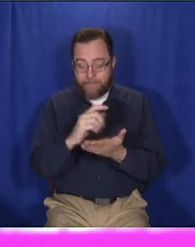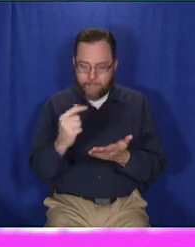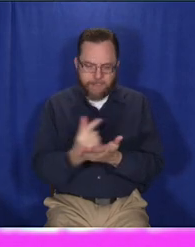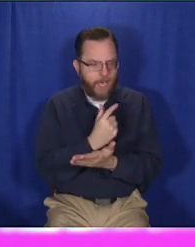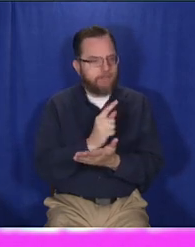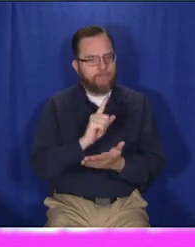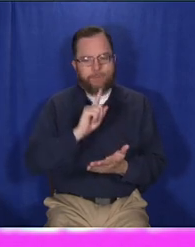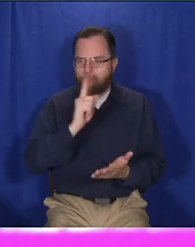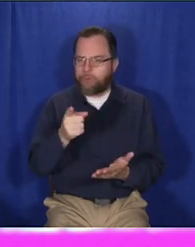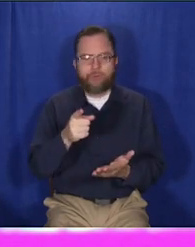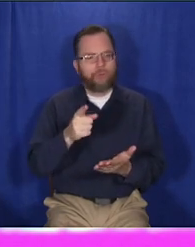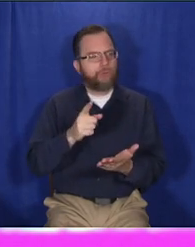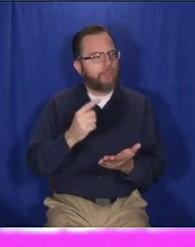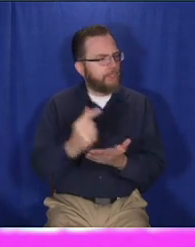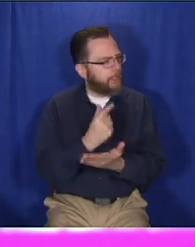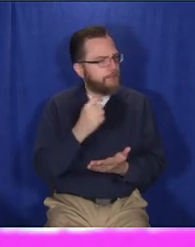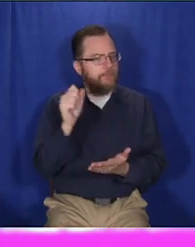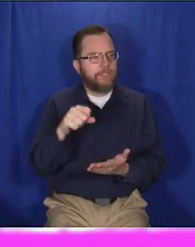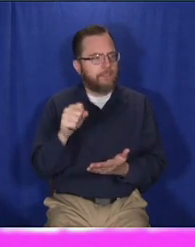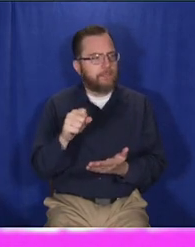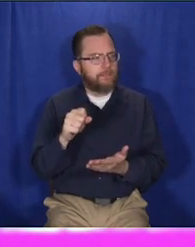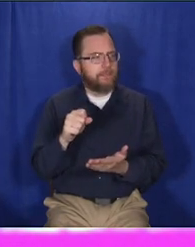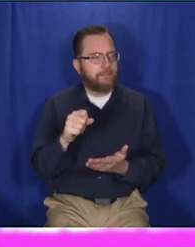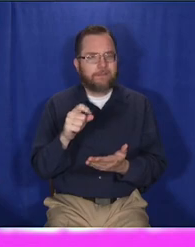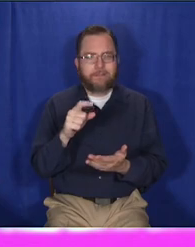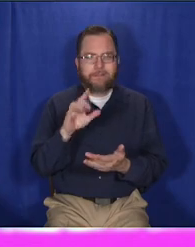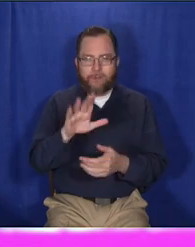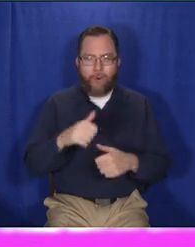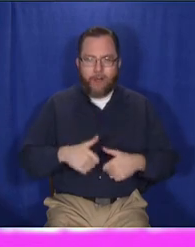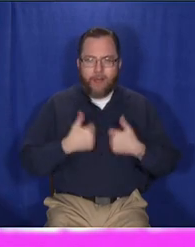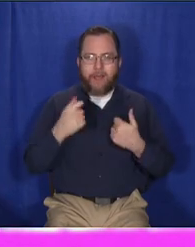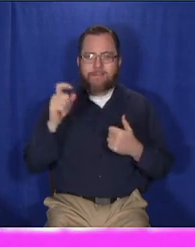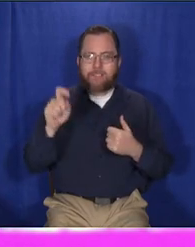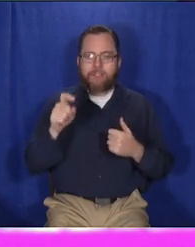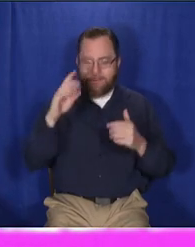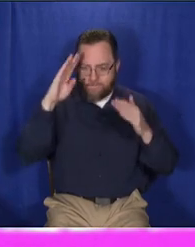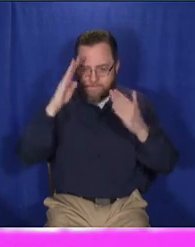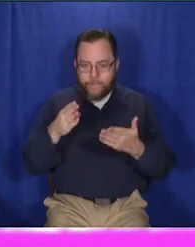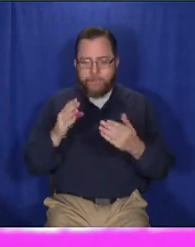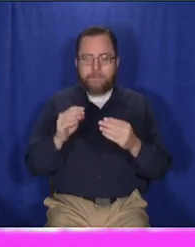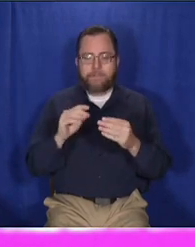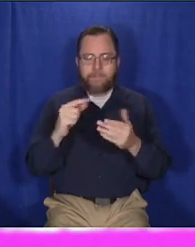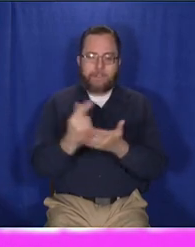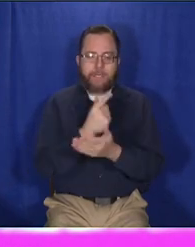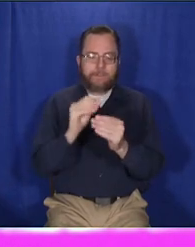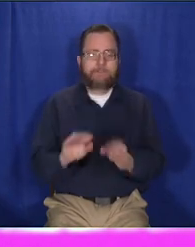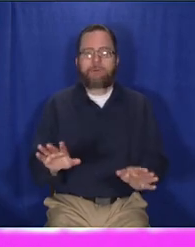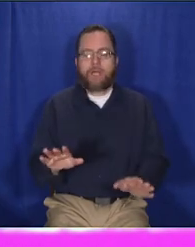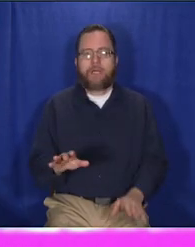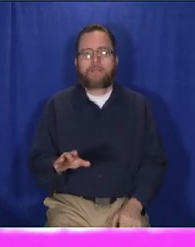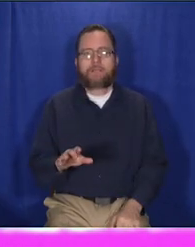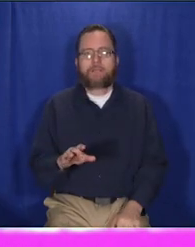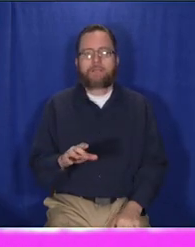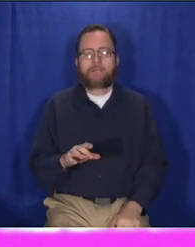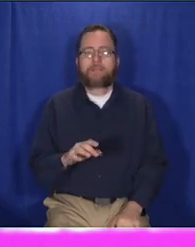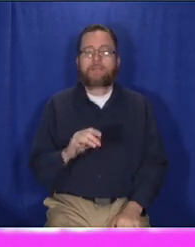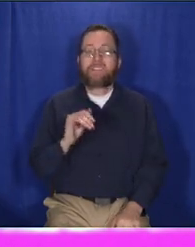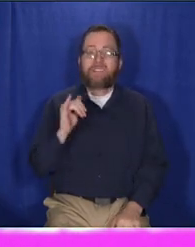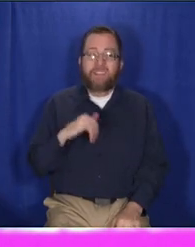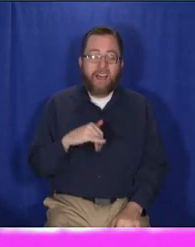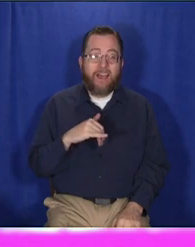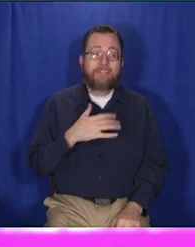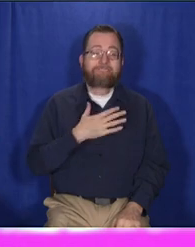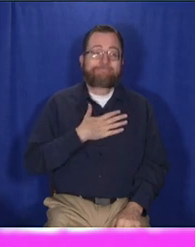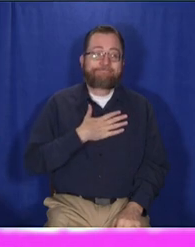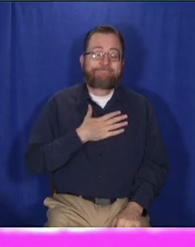spread of the gospel. It's kind of a shame that so many in our emerging generation, right?